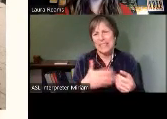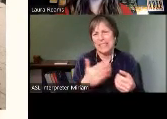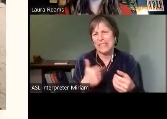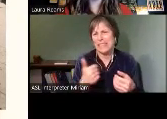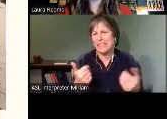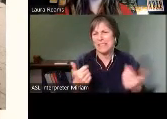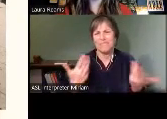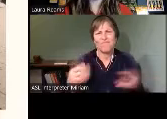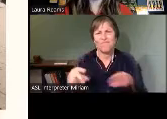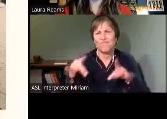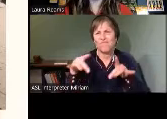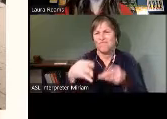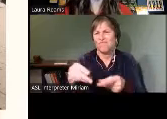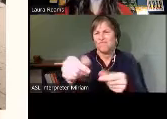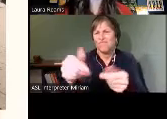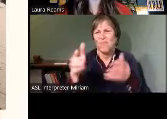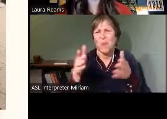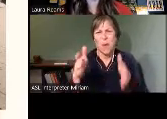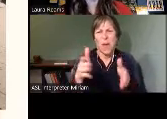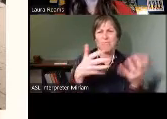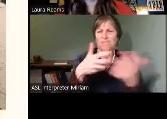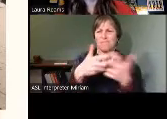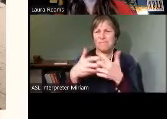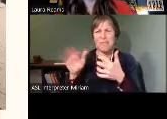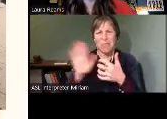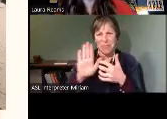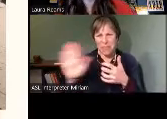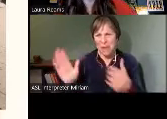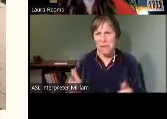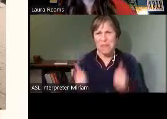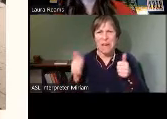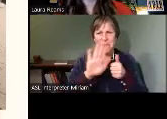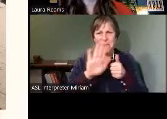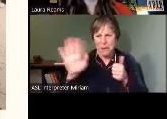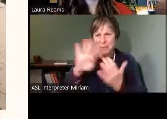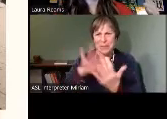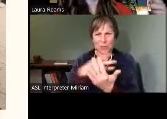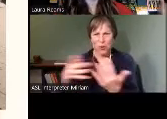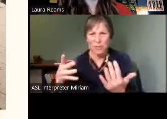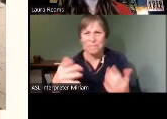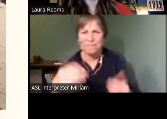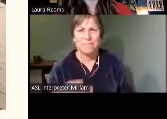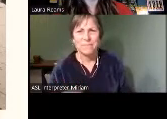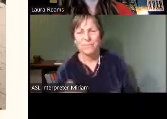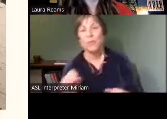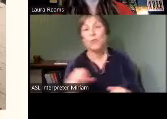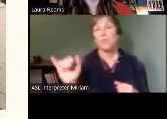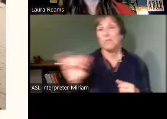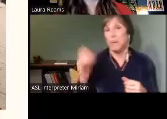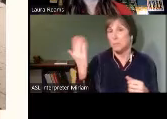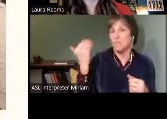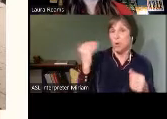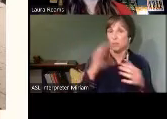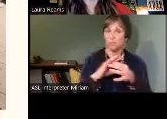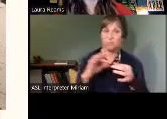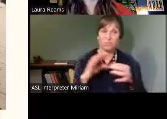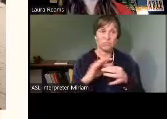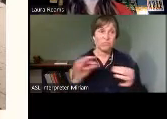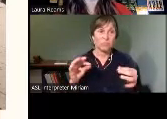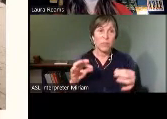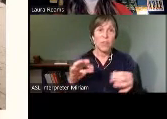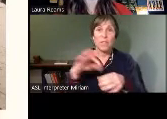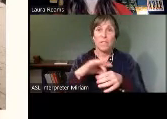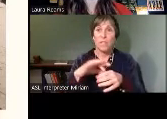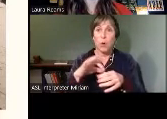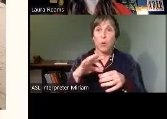way that worked with their lifestyle um so touching on kind of what i said earlier about seeing uh voter turnout